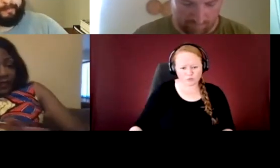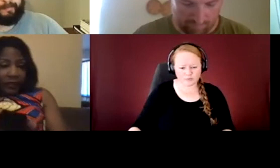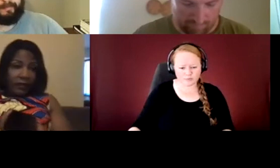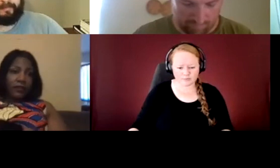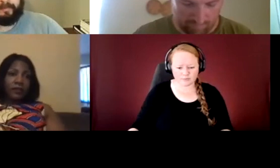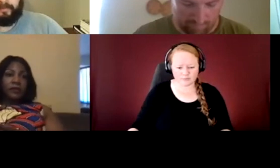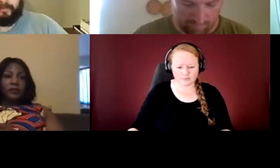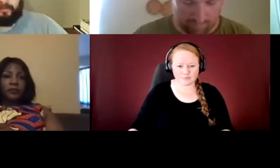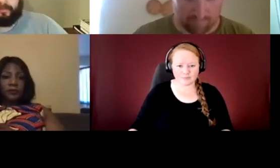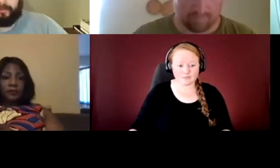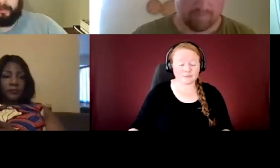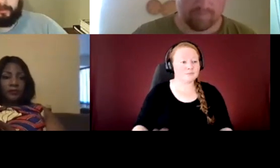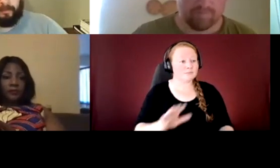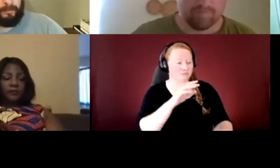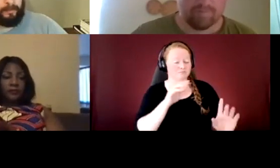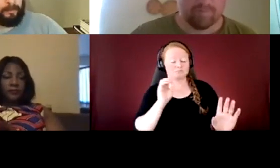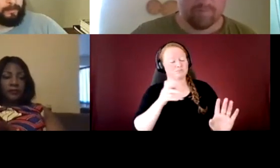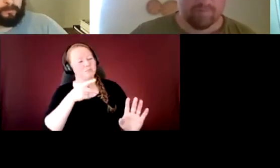Patrick, it looks like you would like to respond as well.